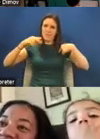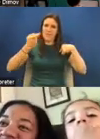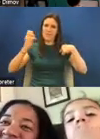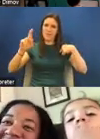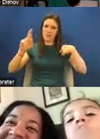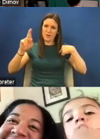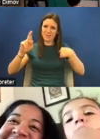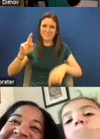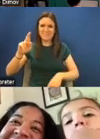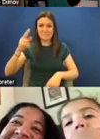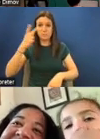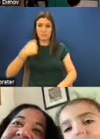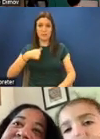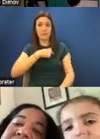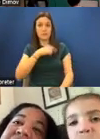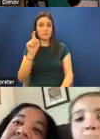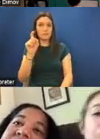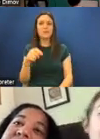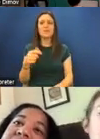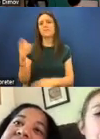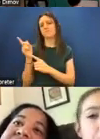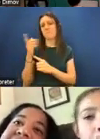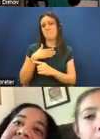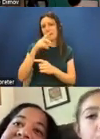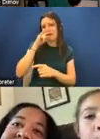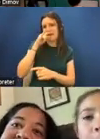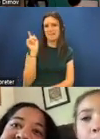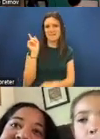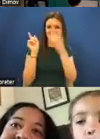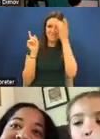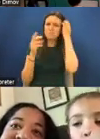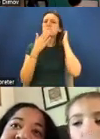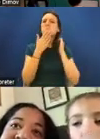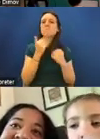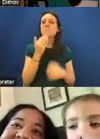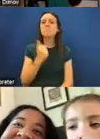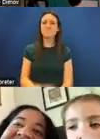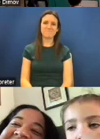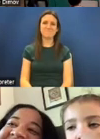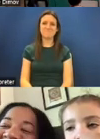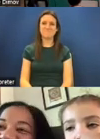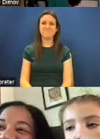us? I have my kiddo with me. Aw.